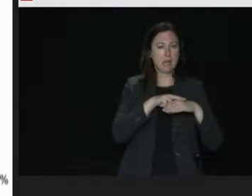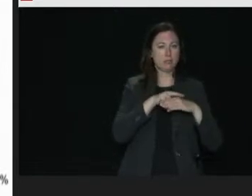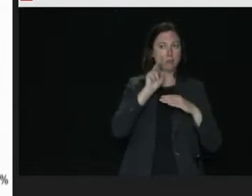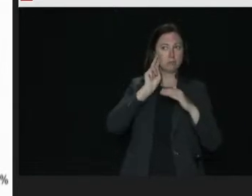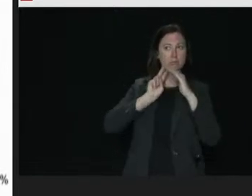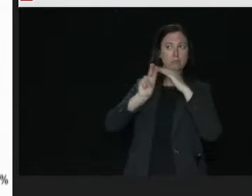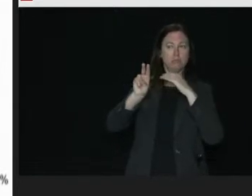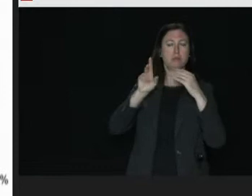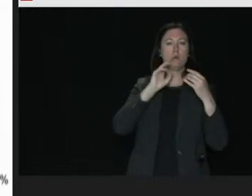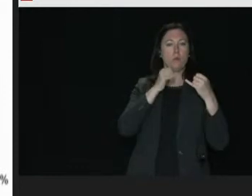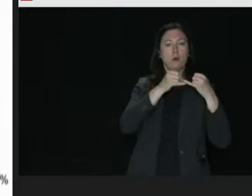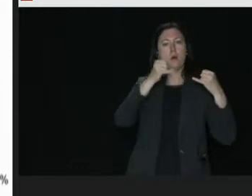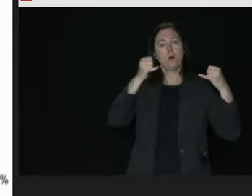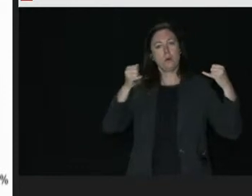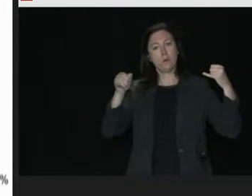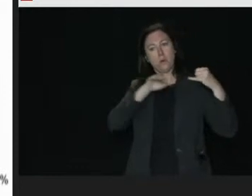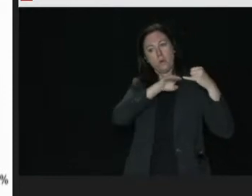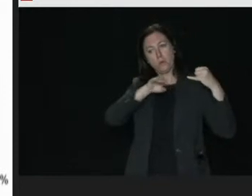trajectory.